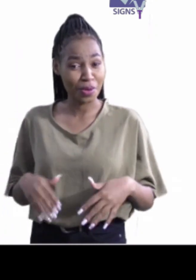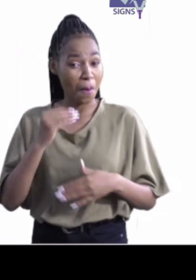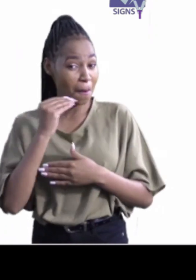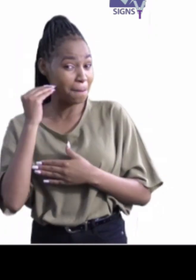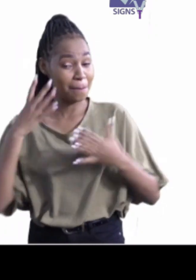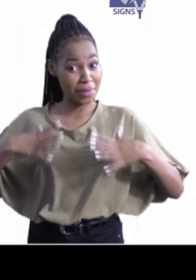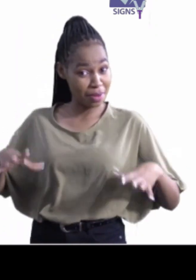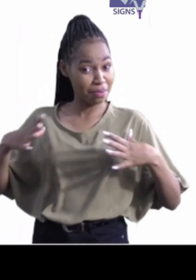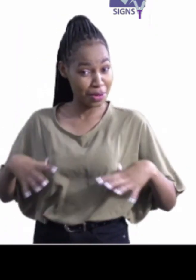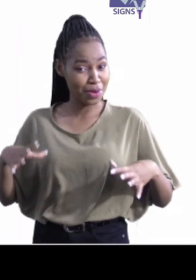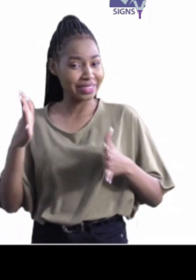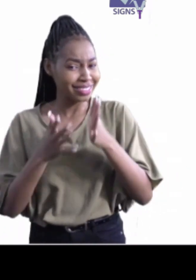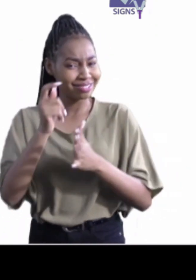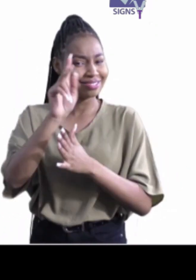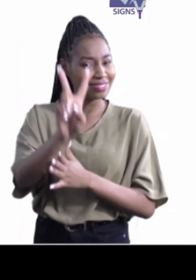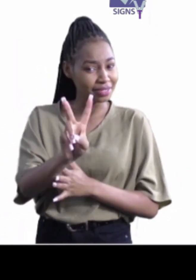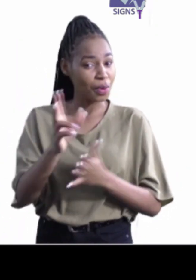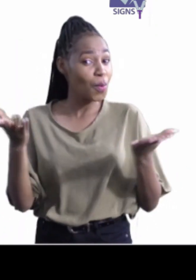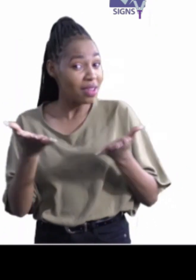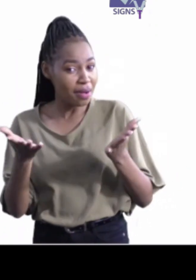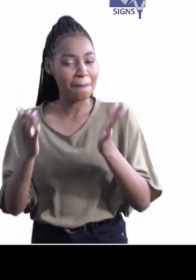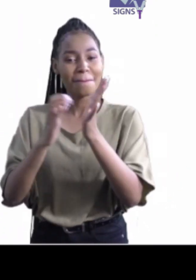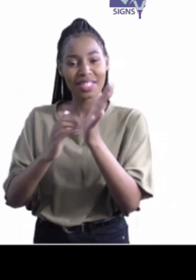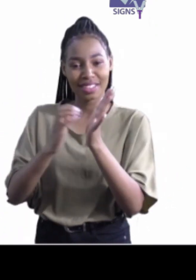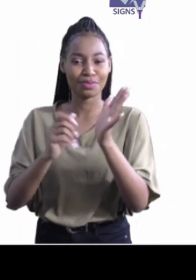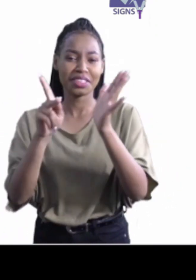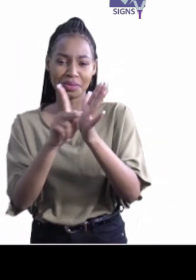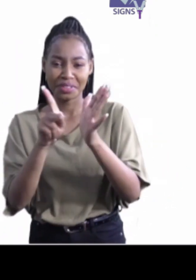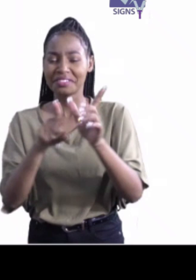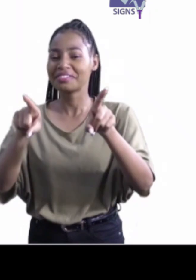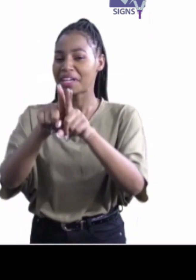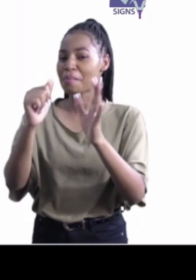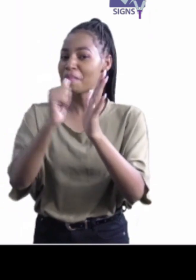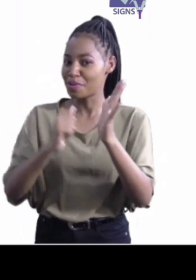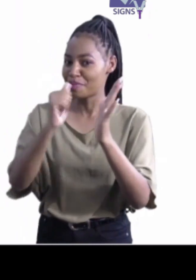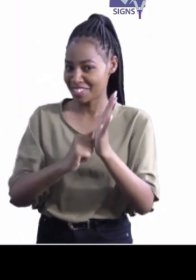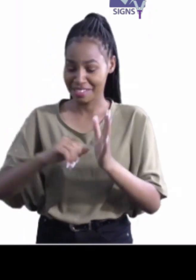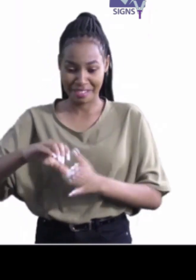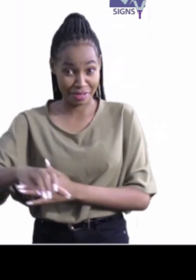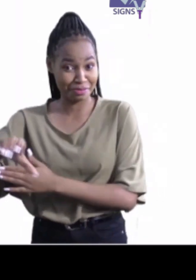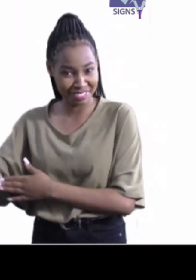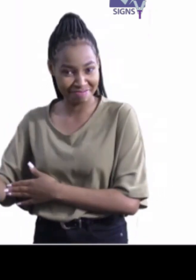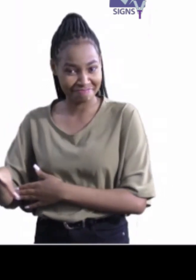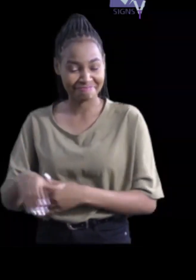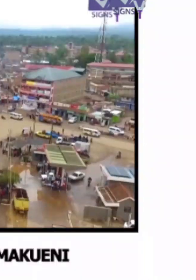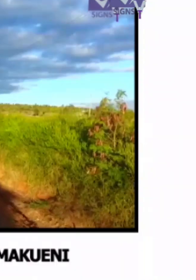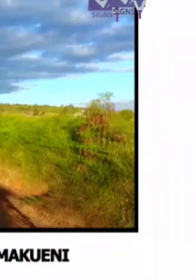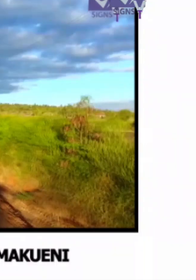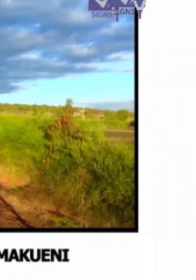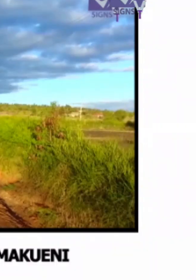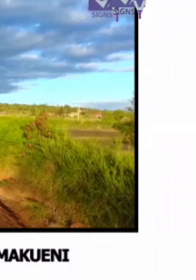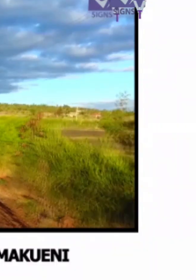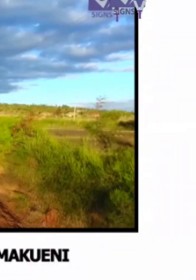Asi, Iya, and Omamosie. Science TV is now in Machakos, Kitui, and Makueni counties.